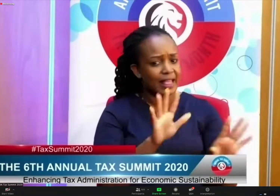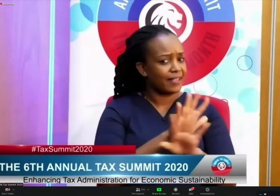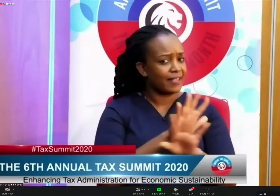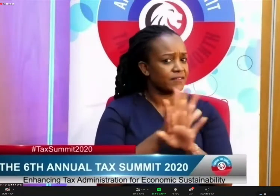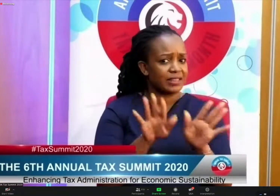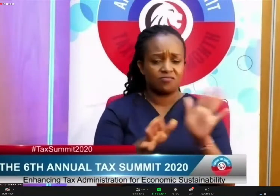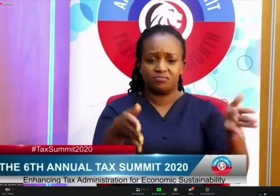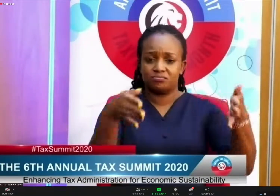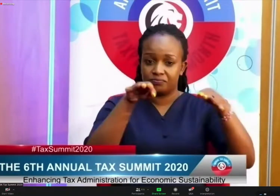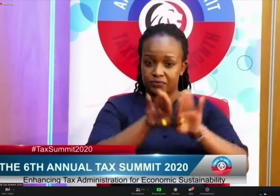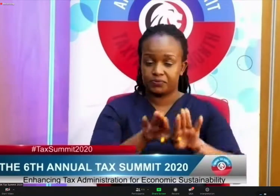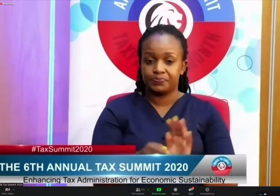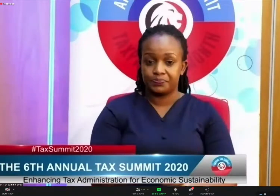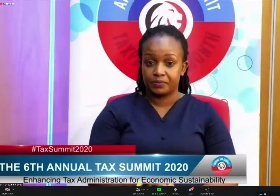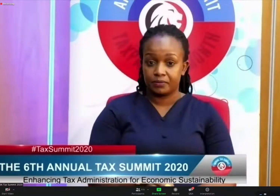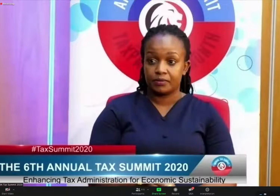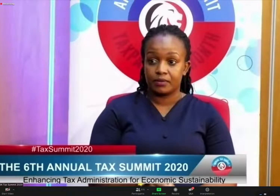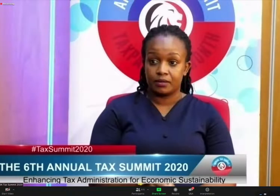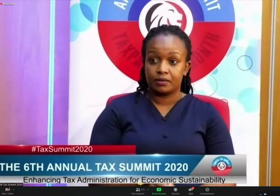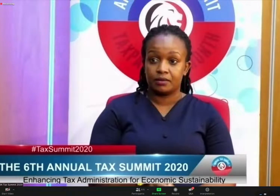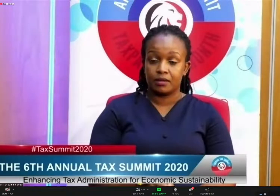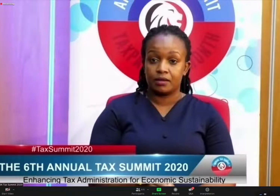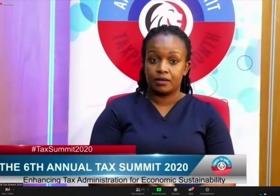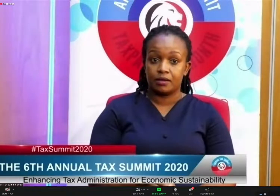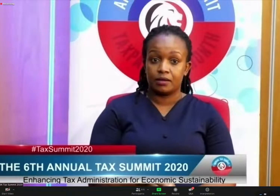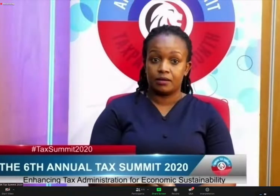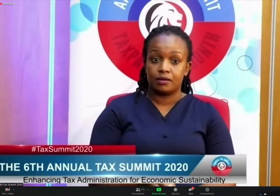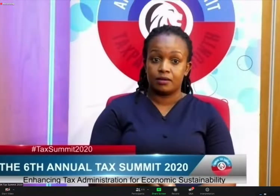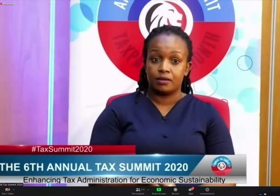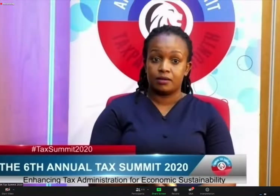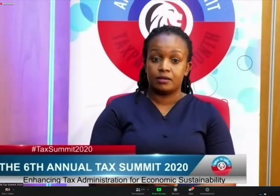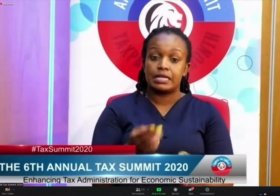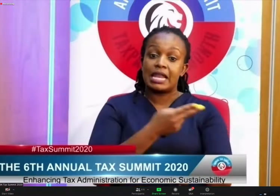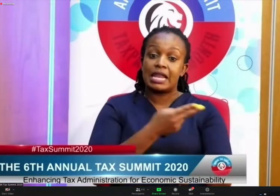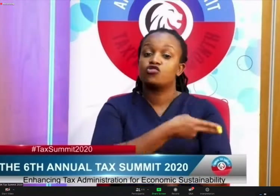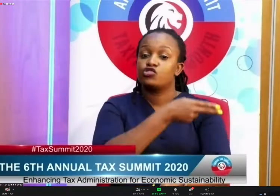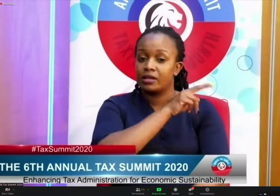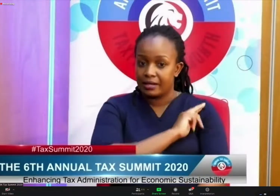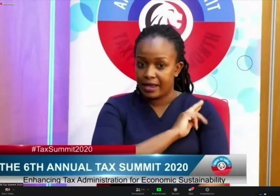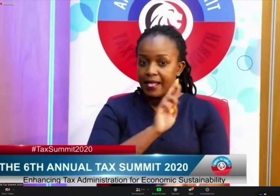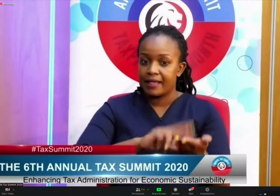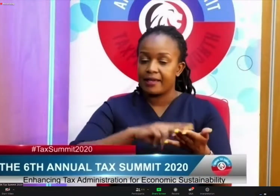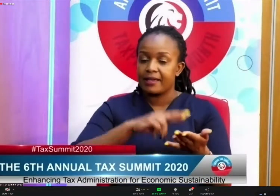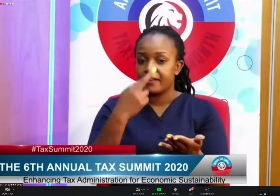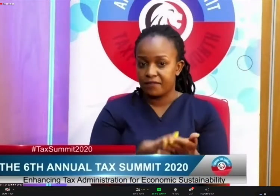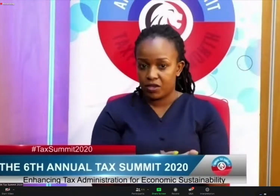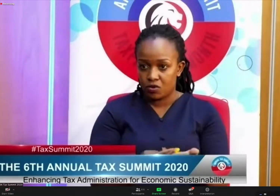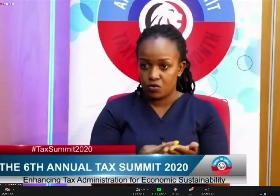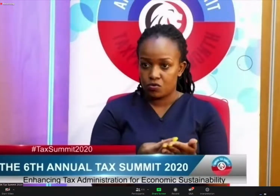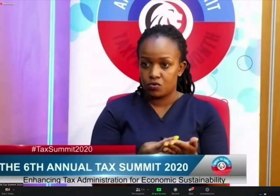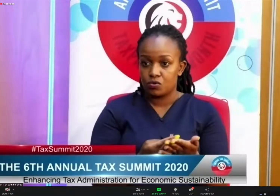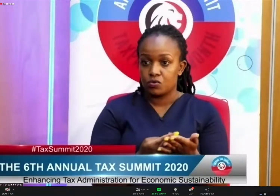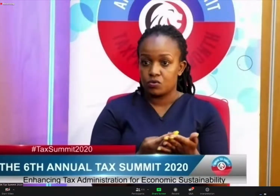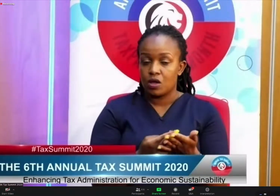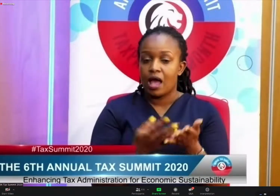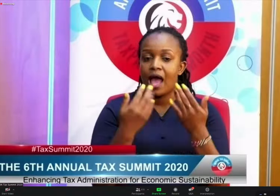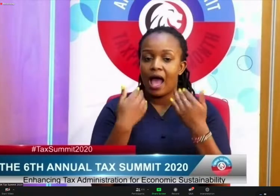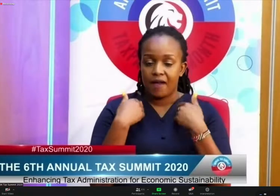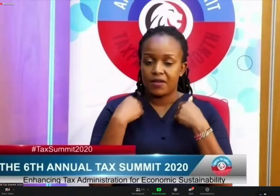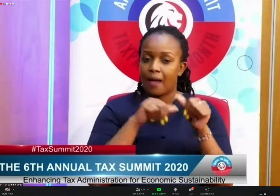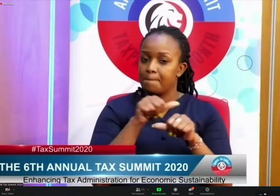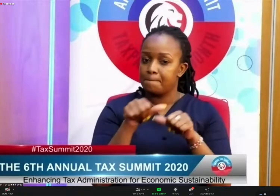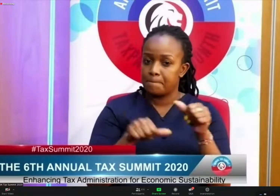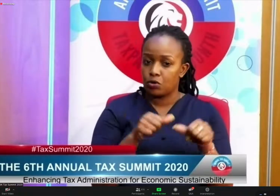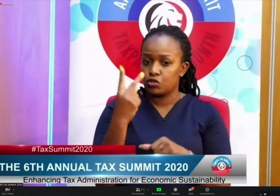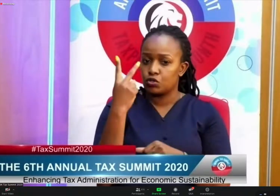Service has about 200 branch offices all across the world, the country. Some